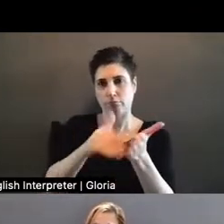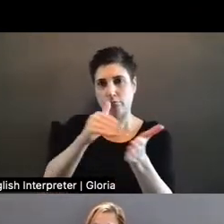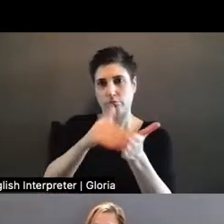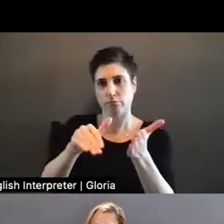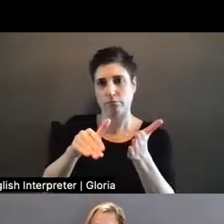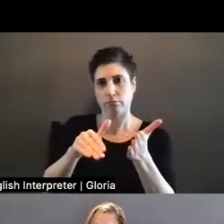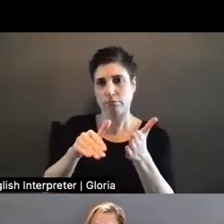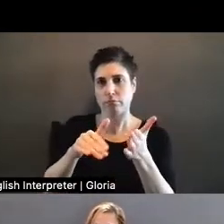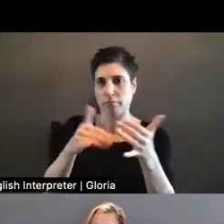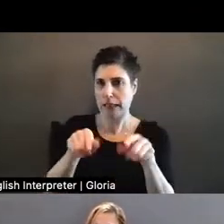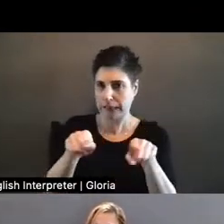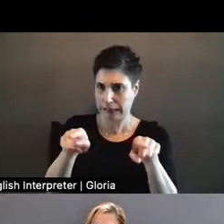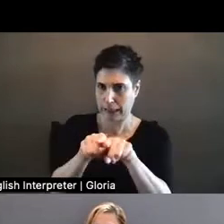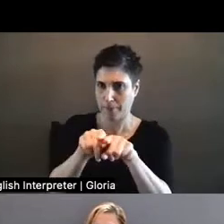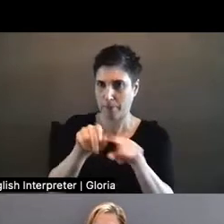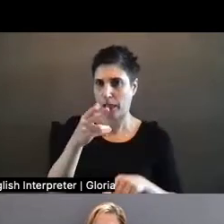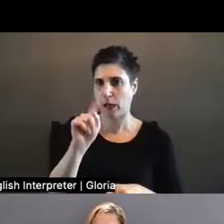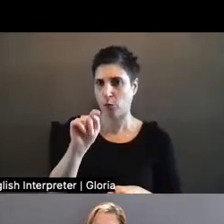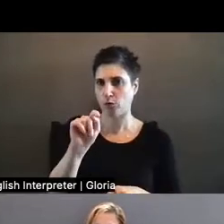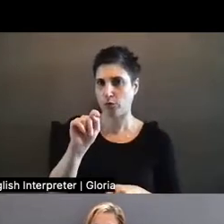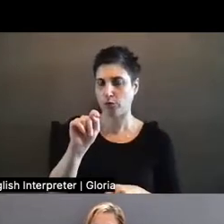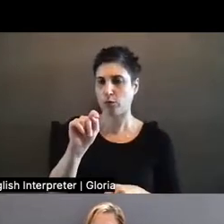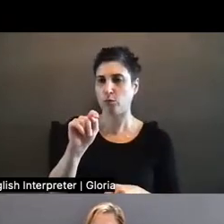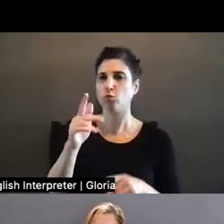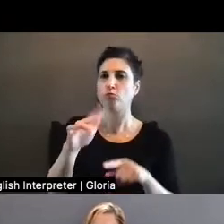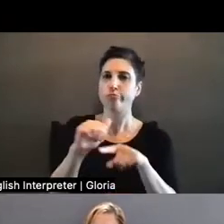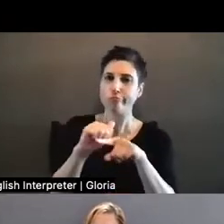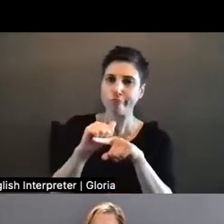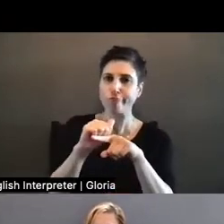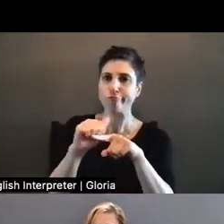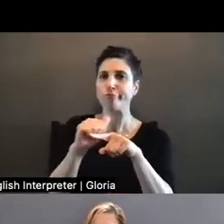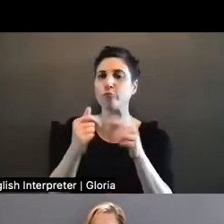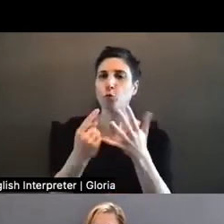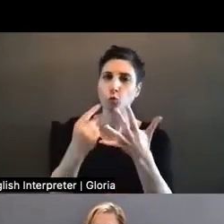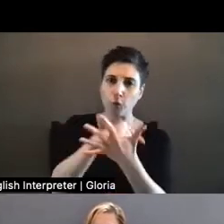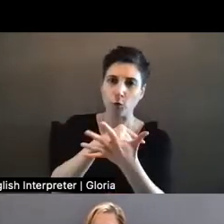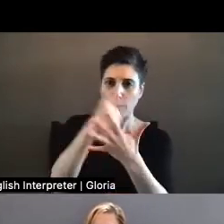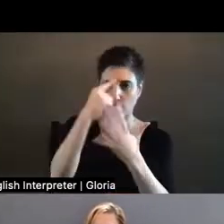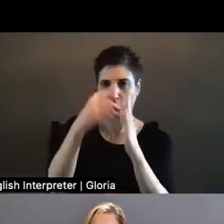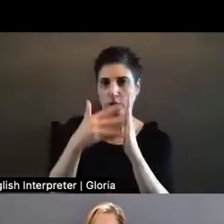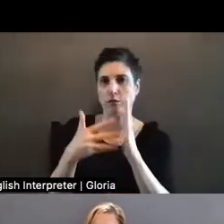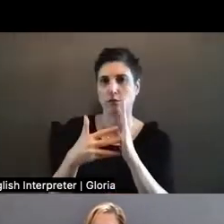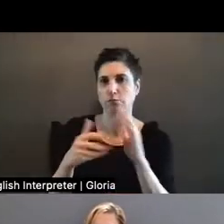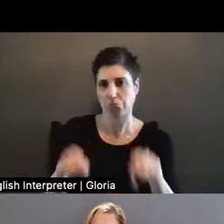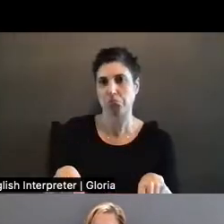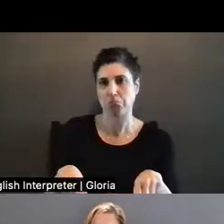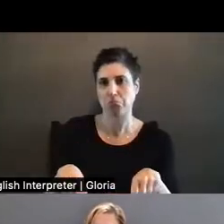like to review and use it as a review tool. So what we also